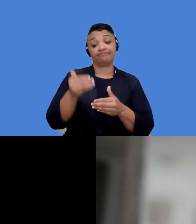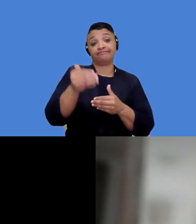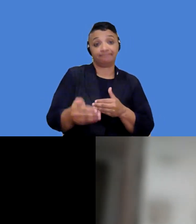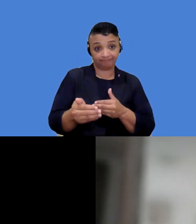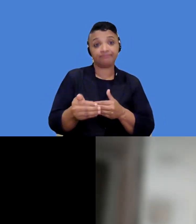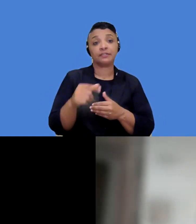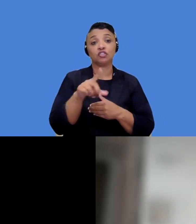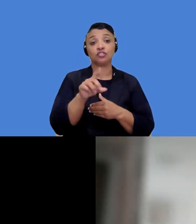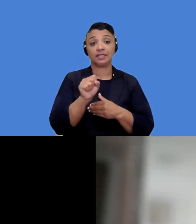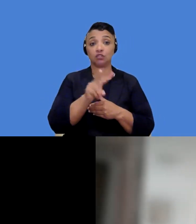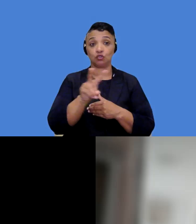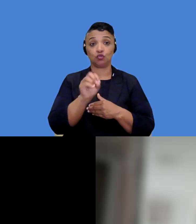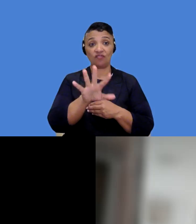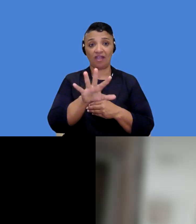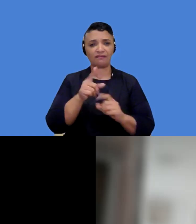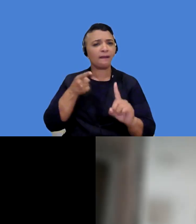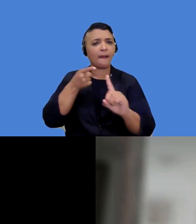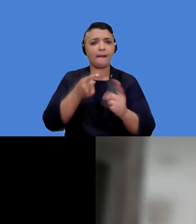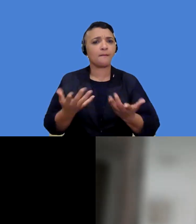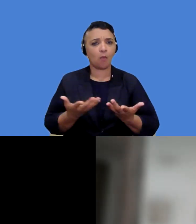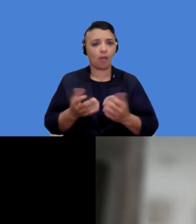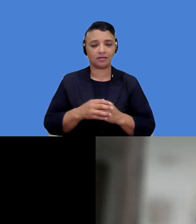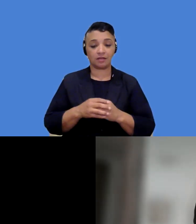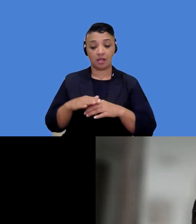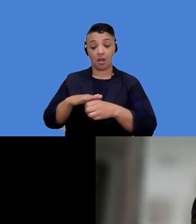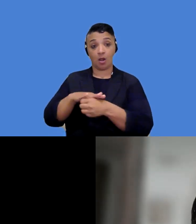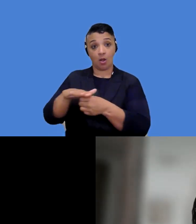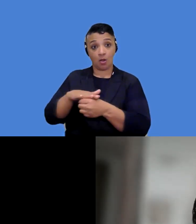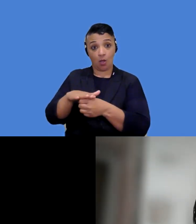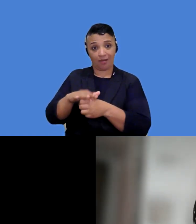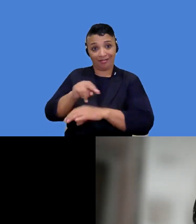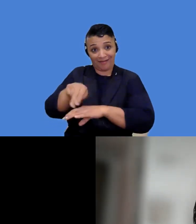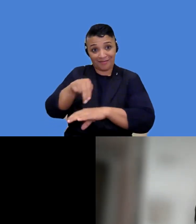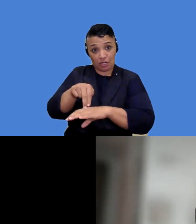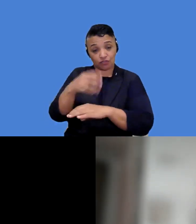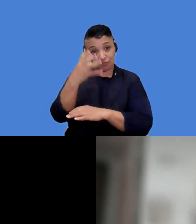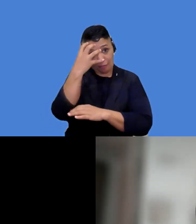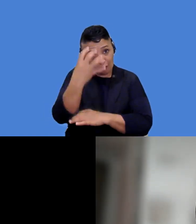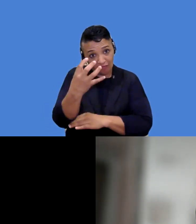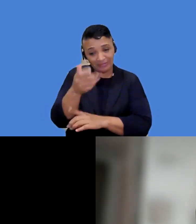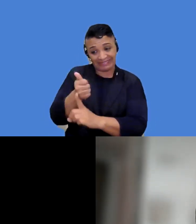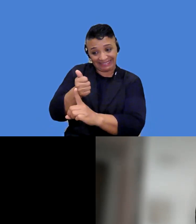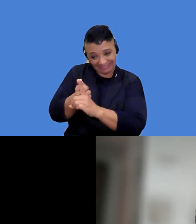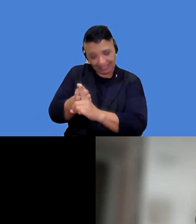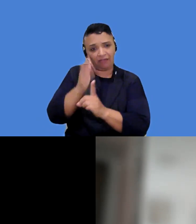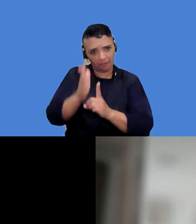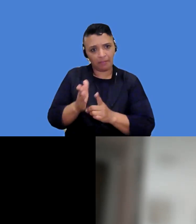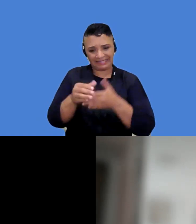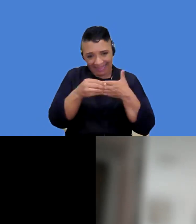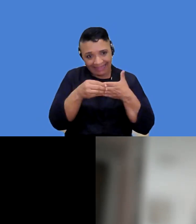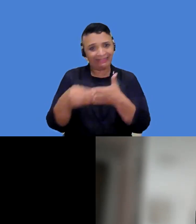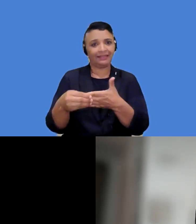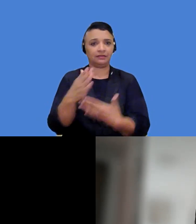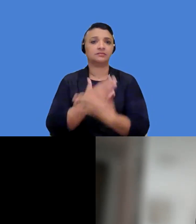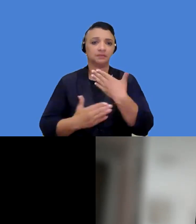to ensure that governments lead on disability inclusion and